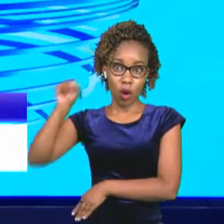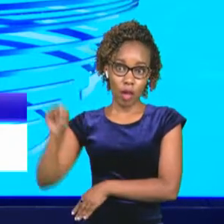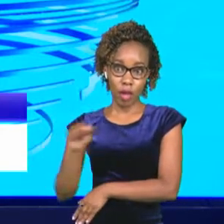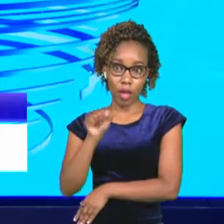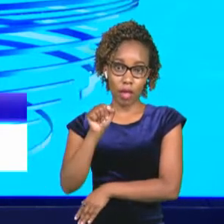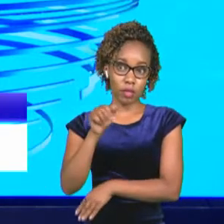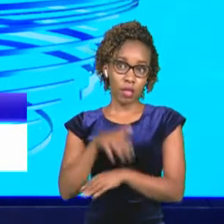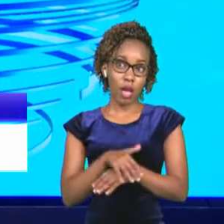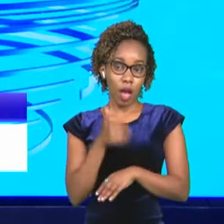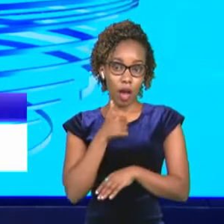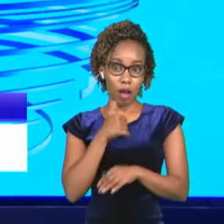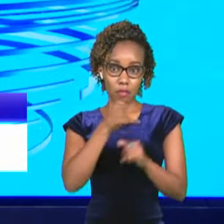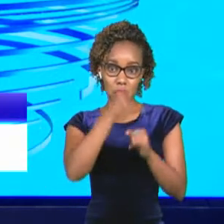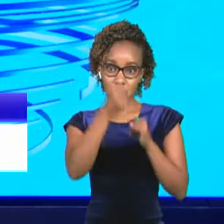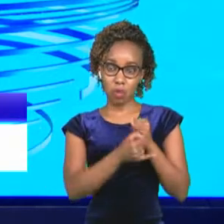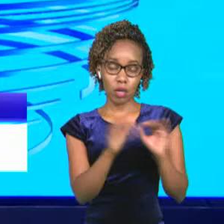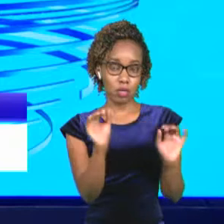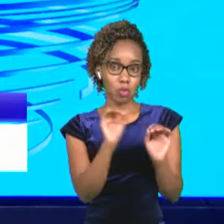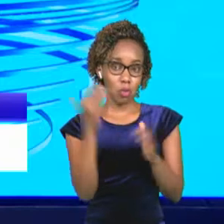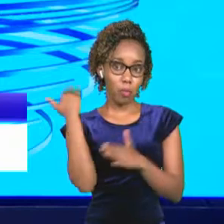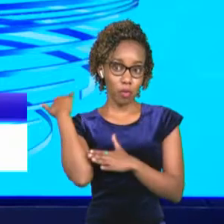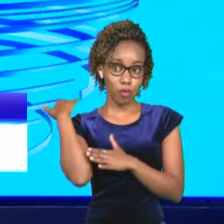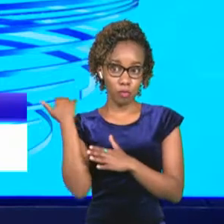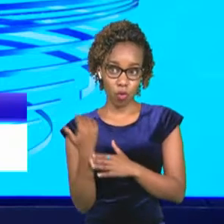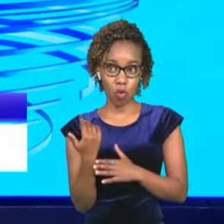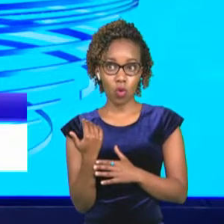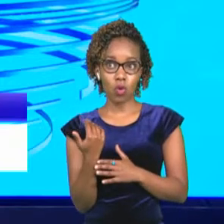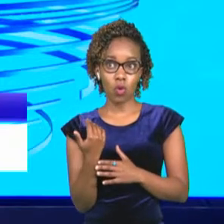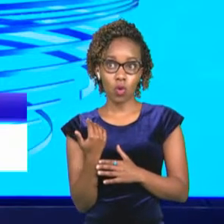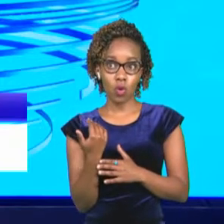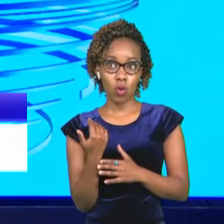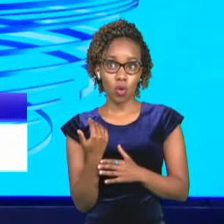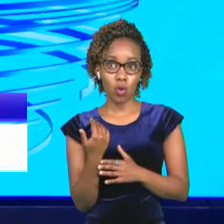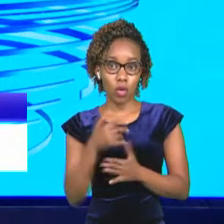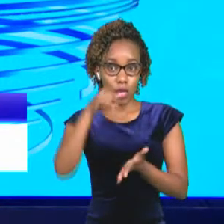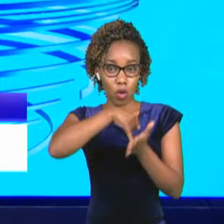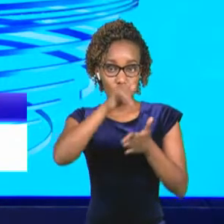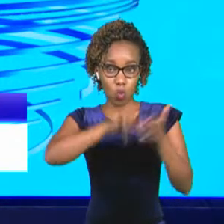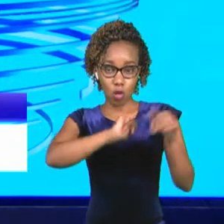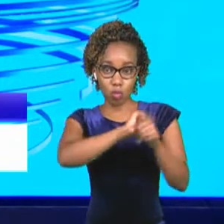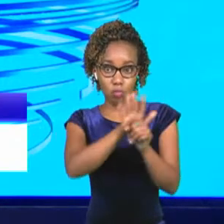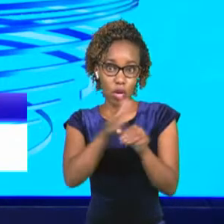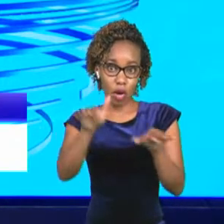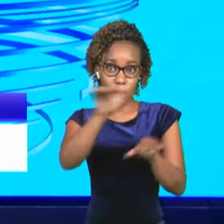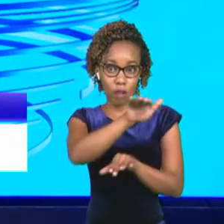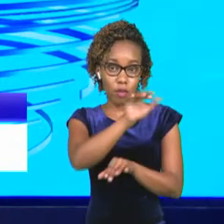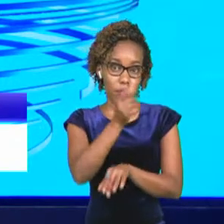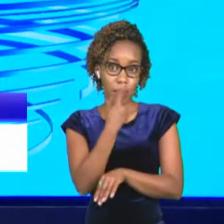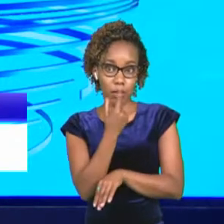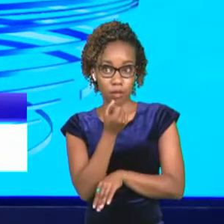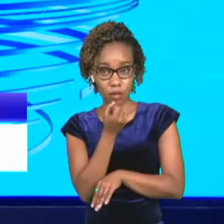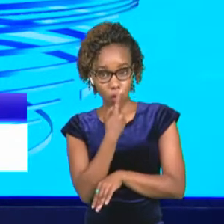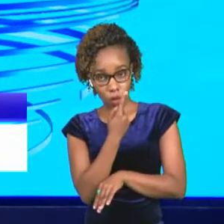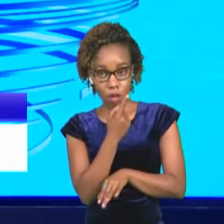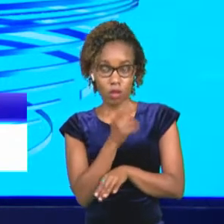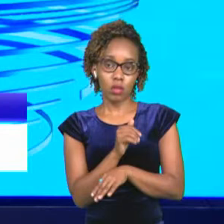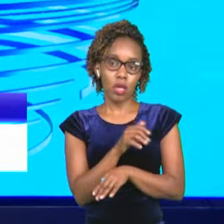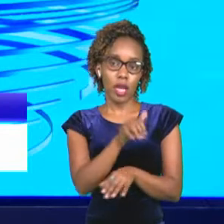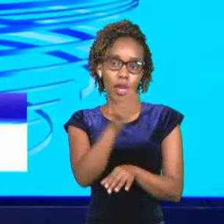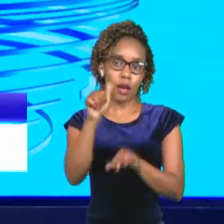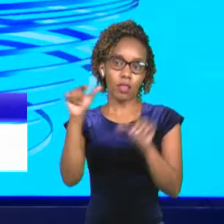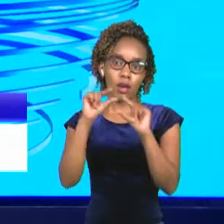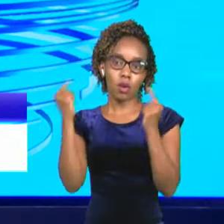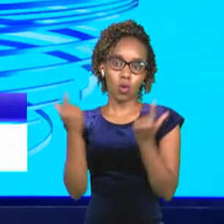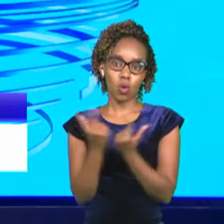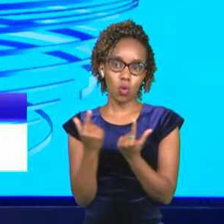not have a comprehensive insurance cover in place, and it includes COVID-19 cover for medical personnel and other cadres of